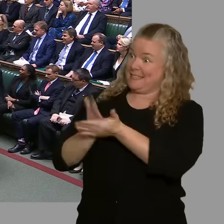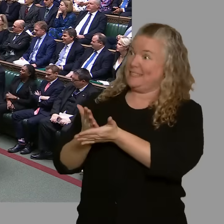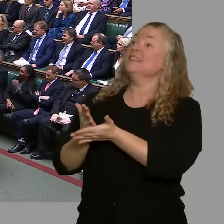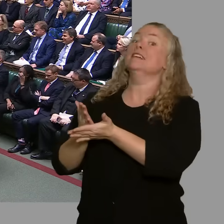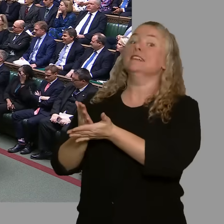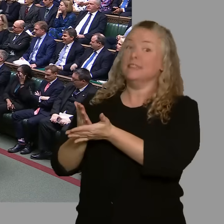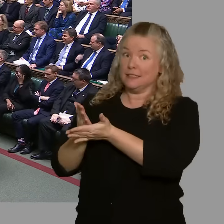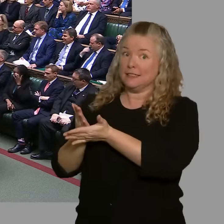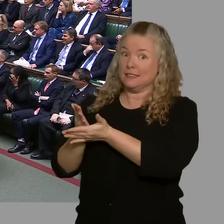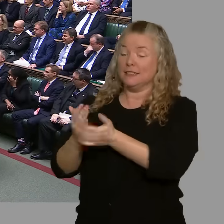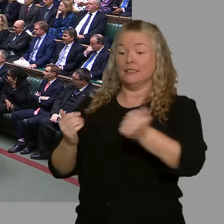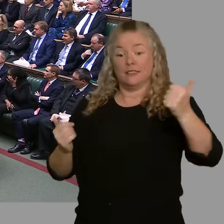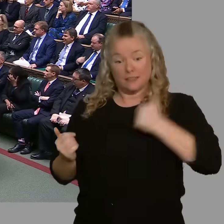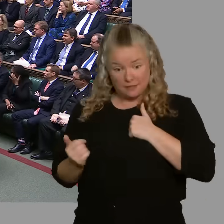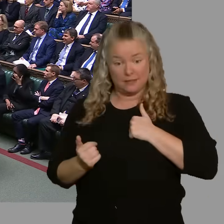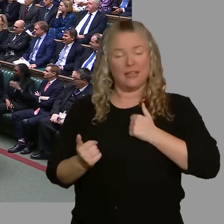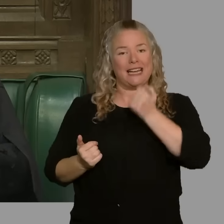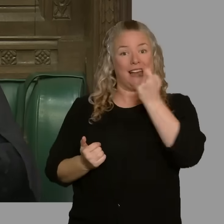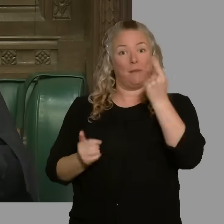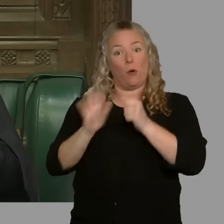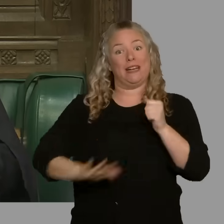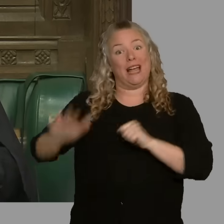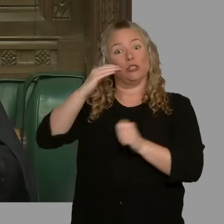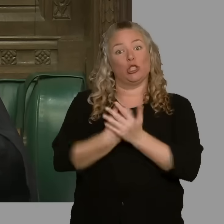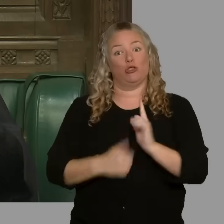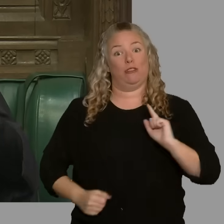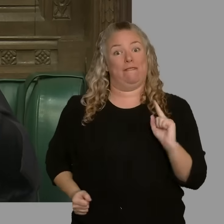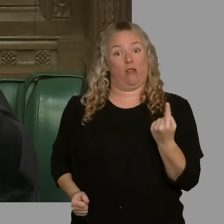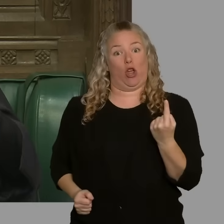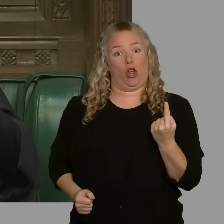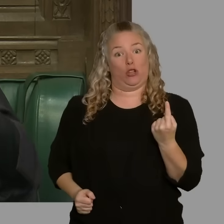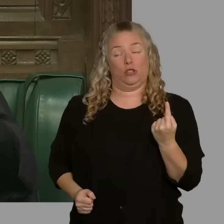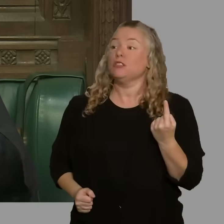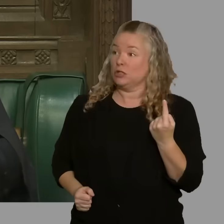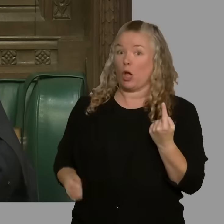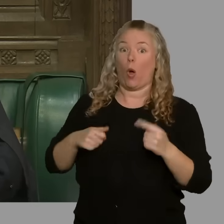you want to come back? No. What I want to say is, look,